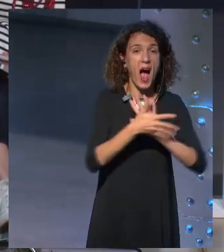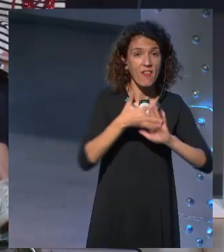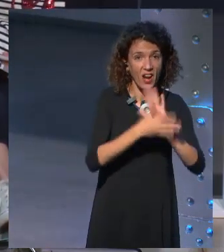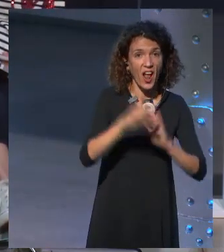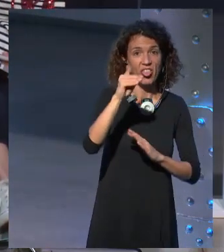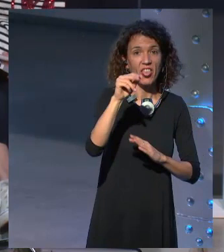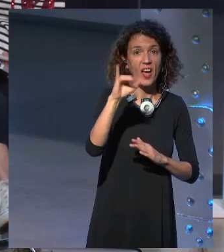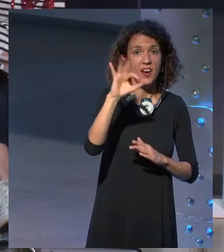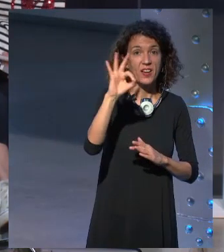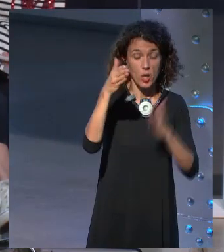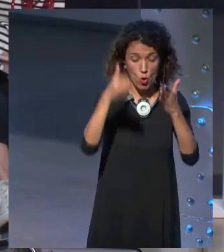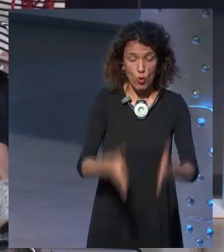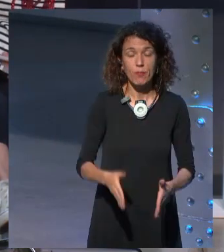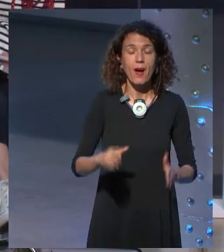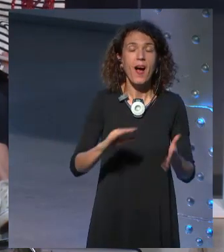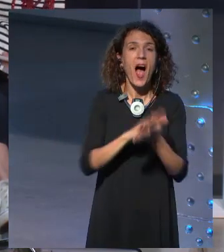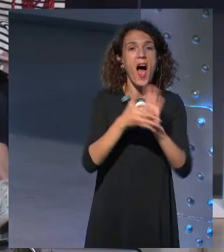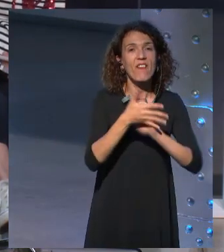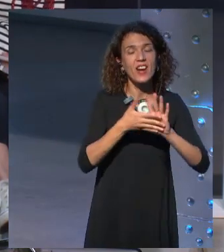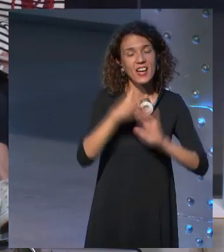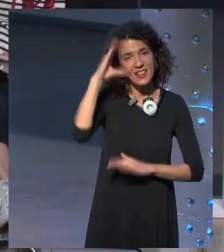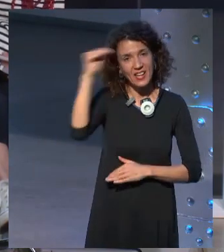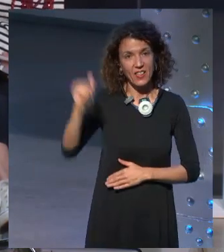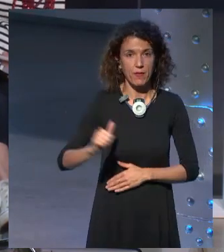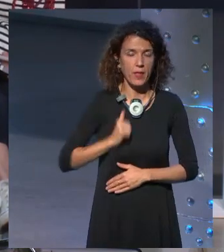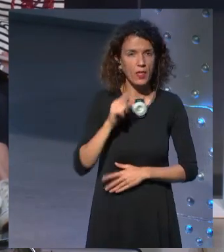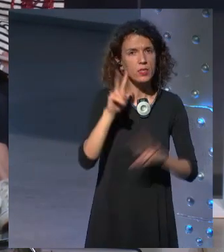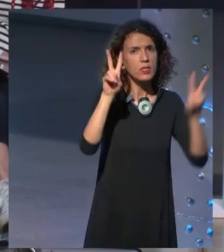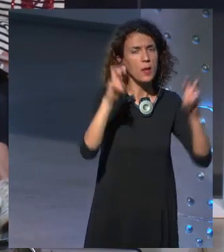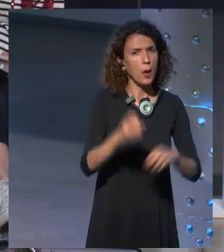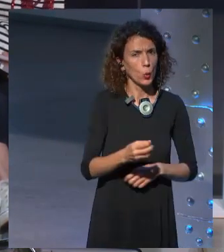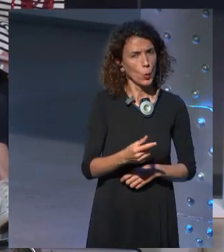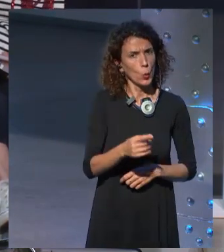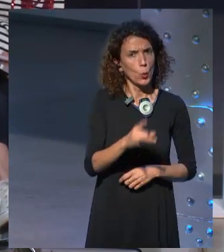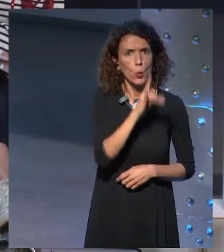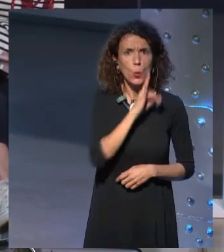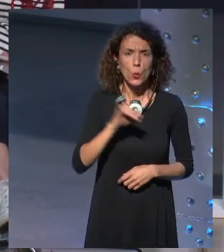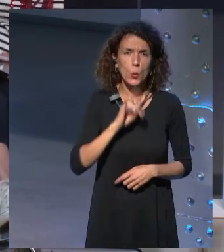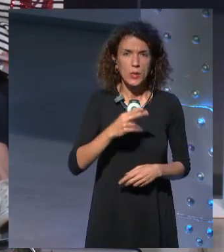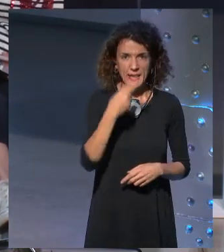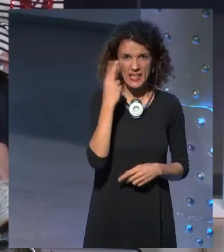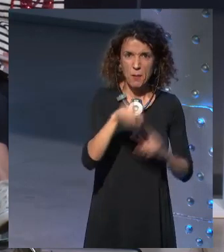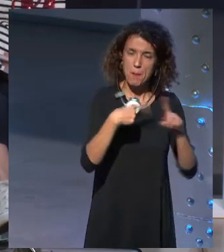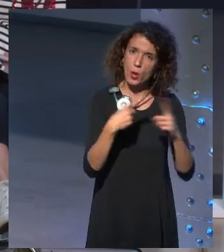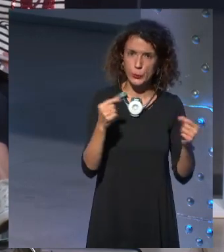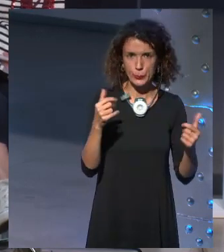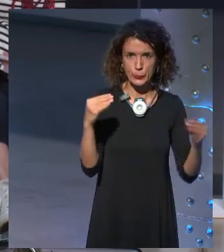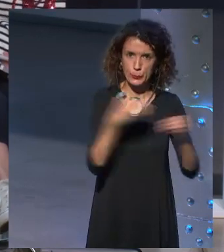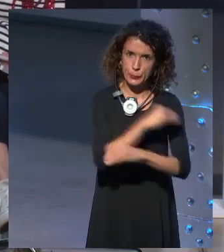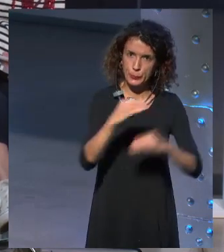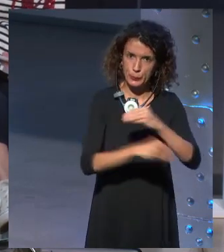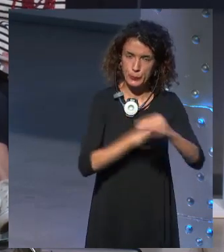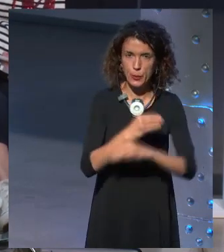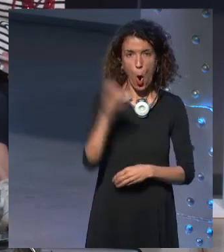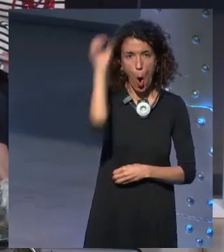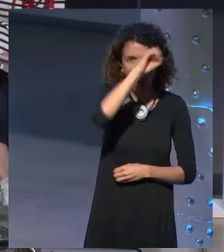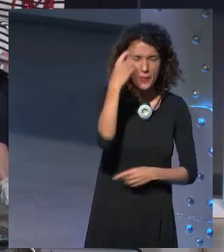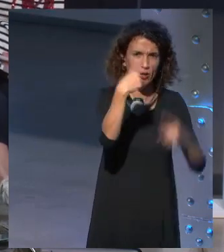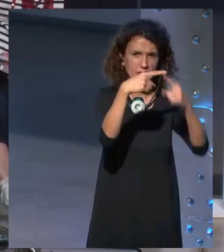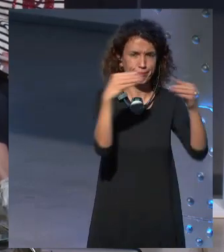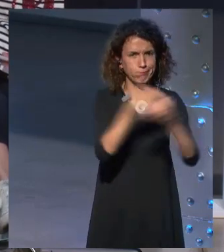that talked about artificial intelligence, and this is a little bit controversial, and but it's really exciting